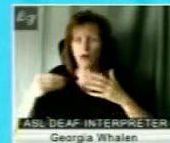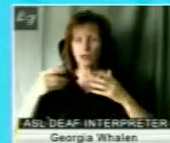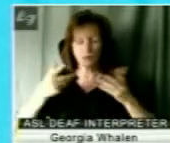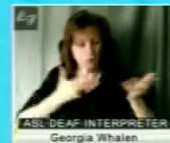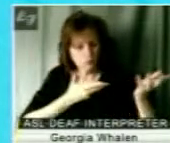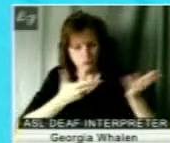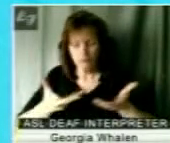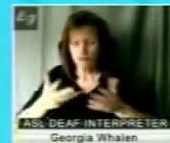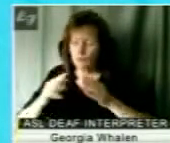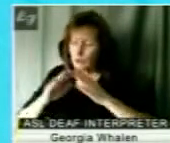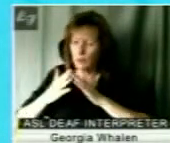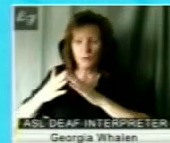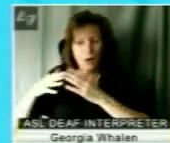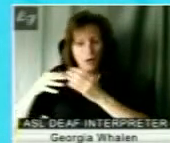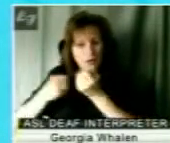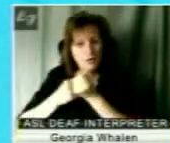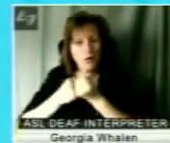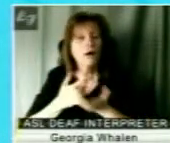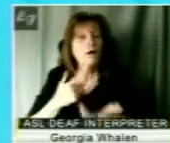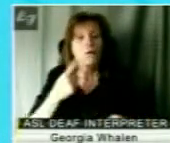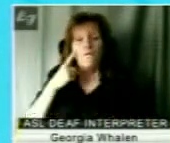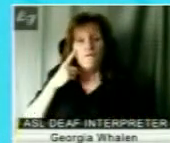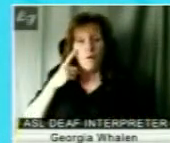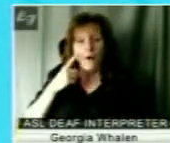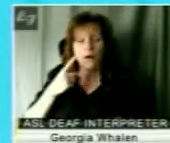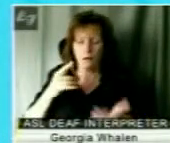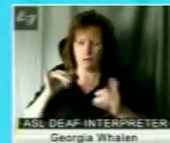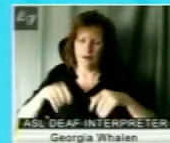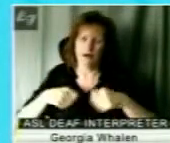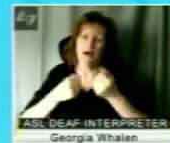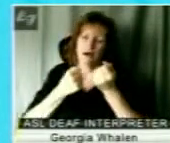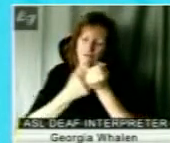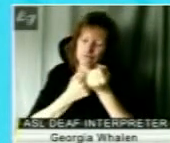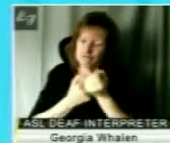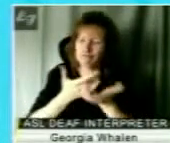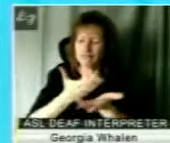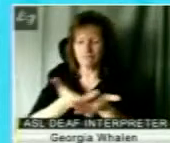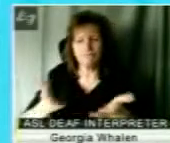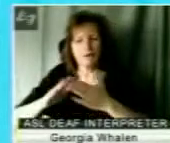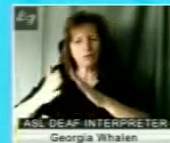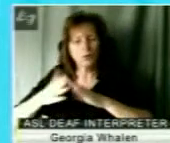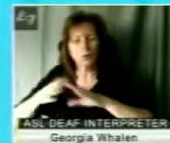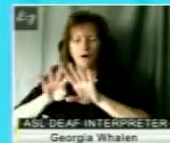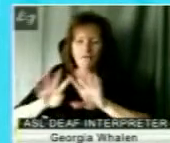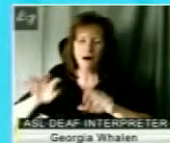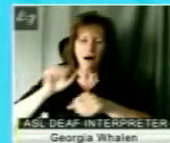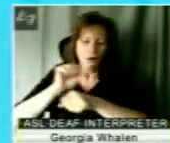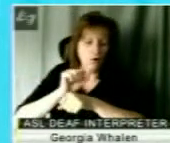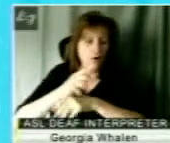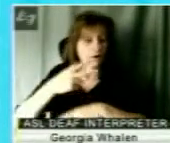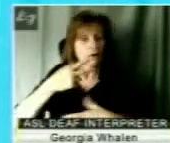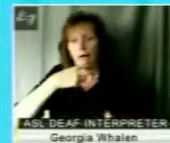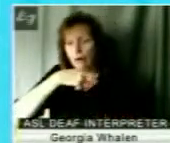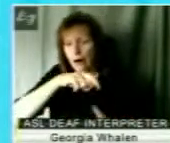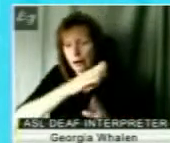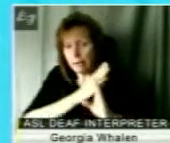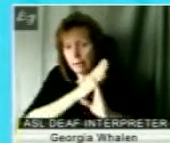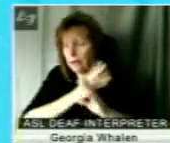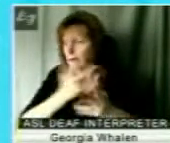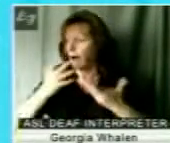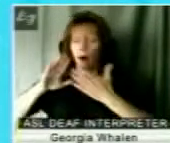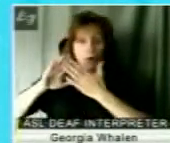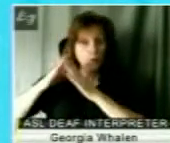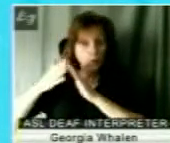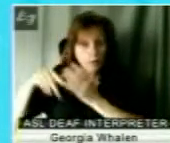will go in part to supporting cities and the frontline services we provide to residents, such as public transit and community programs.